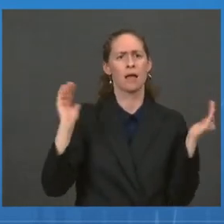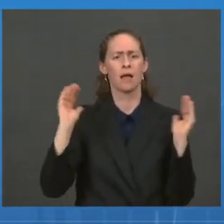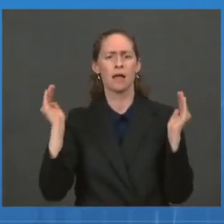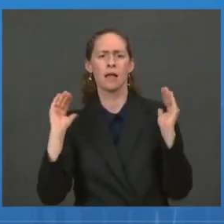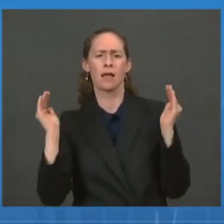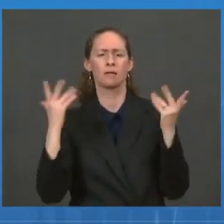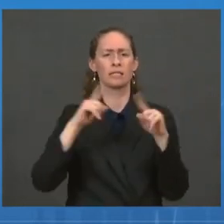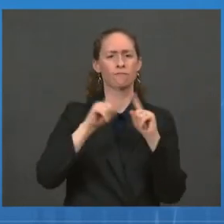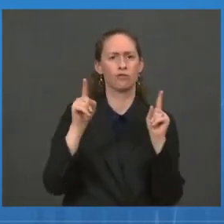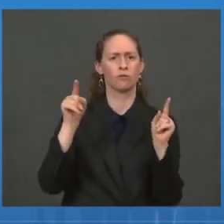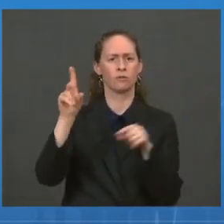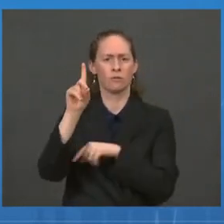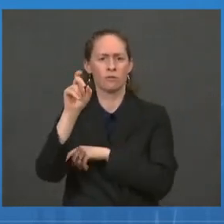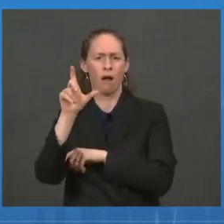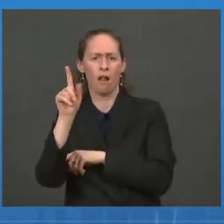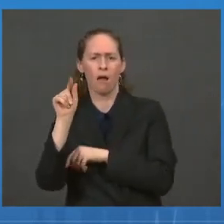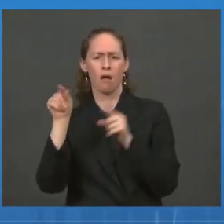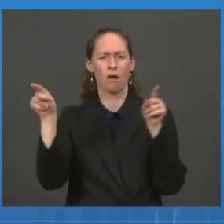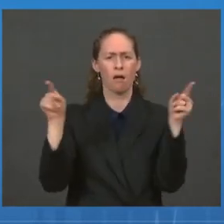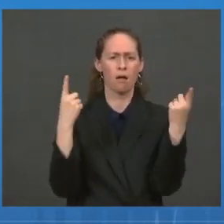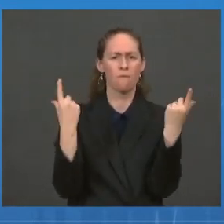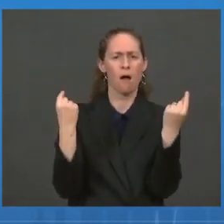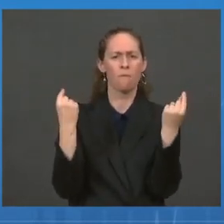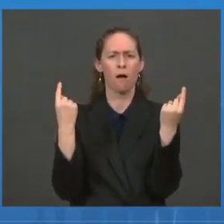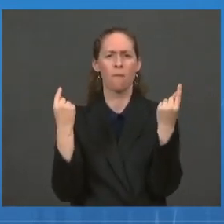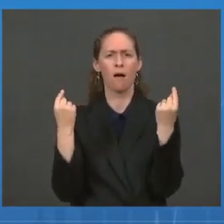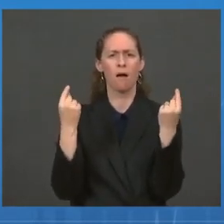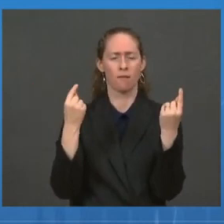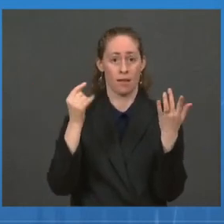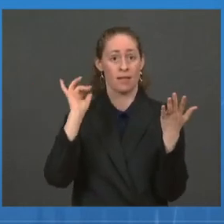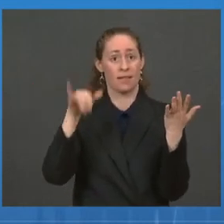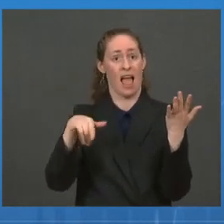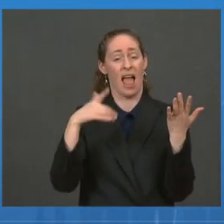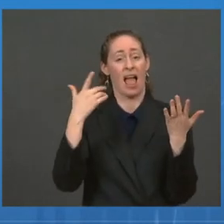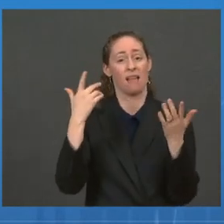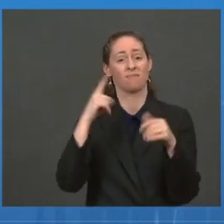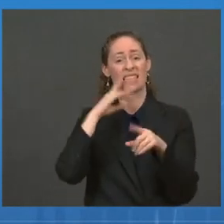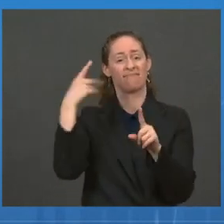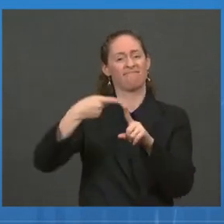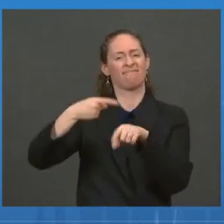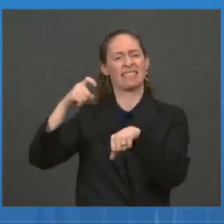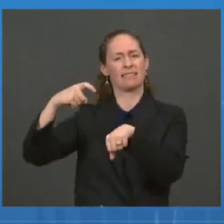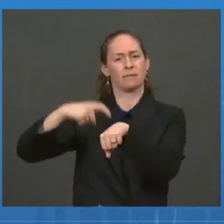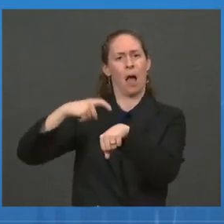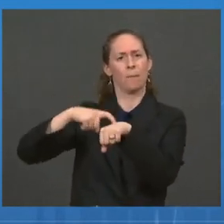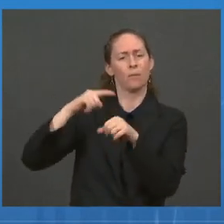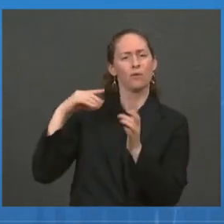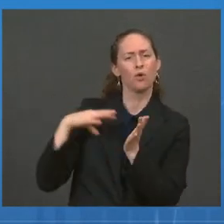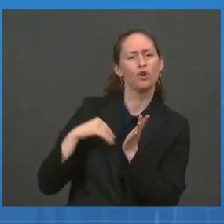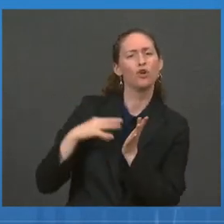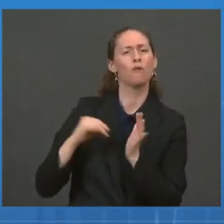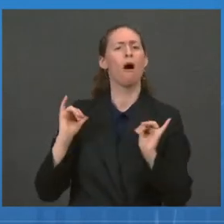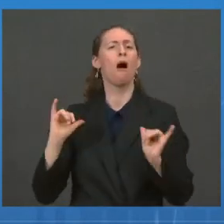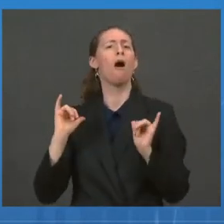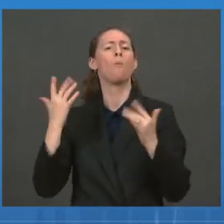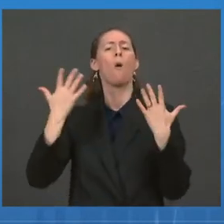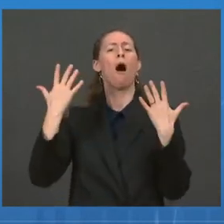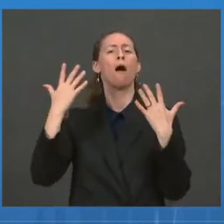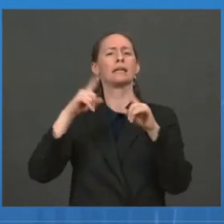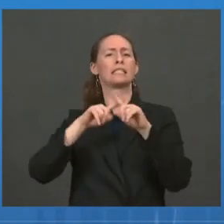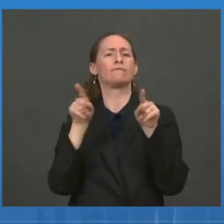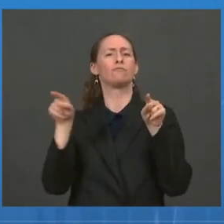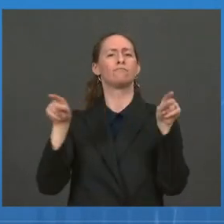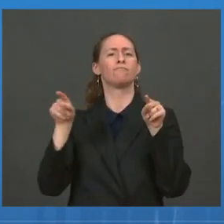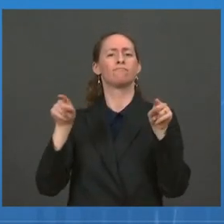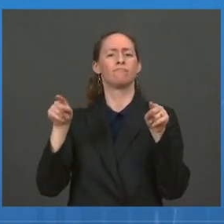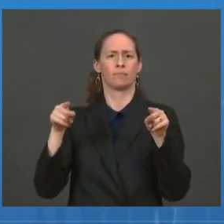weeks to a few weeks to learn and when we do find that we'll have a much better picture of what the challenge is that's ahead of us thank you